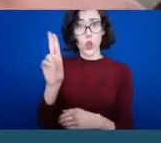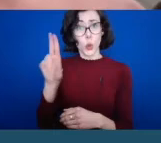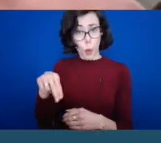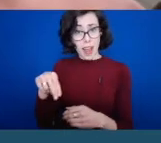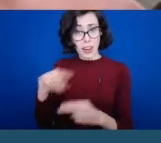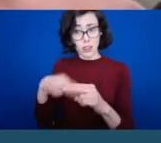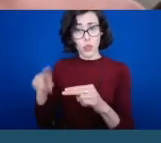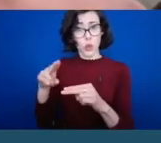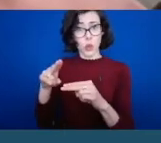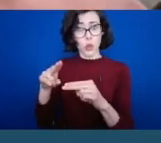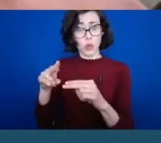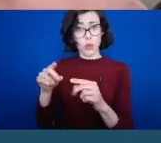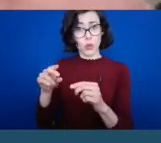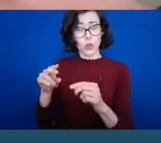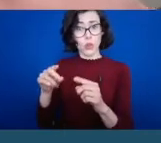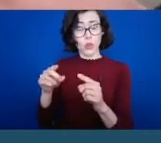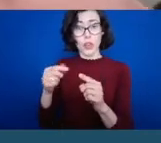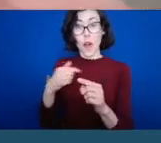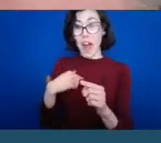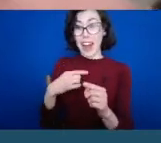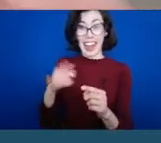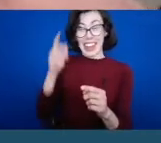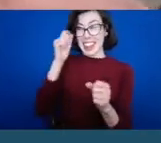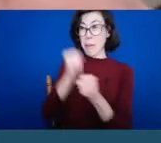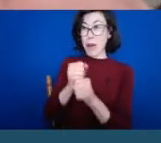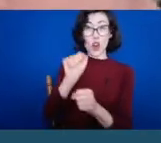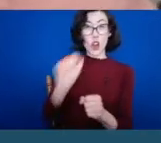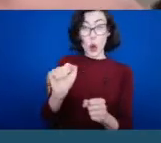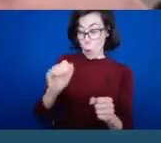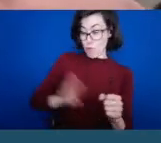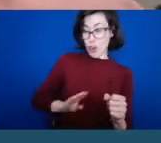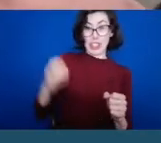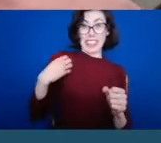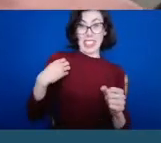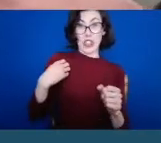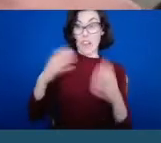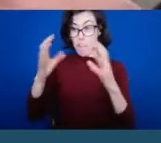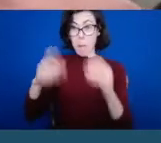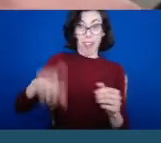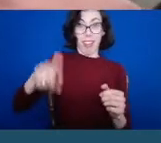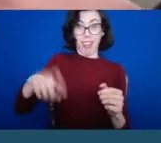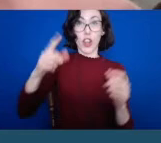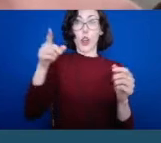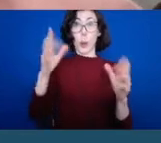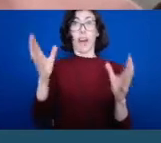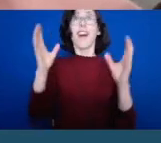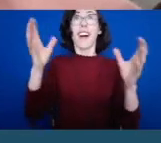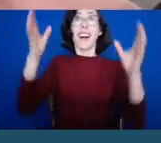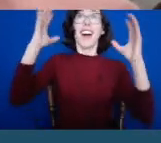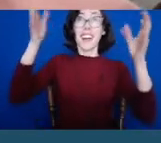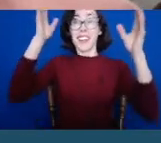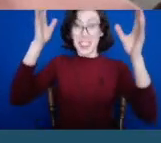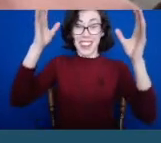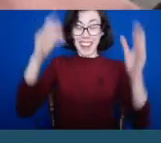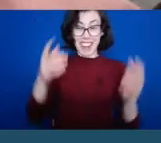her siblings firing footballs at her head when she was little. She did mention that documentary, and it is really lovely. Let's get a little sample of